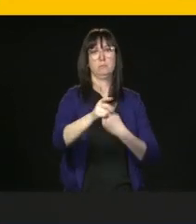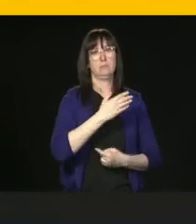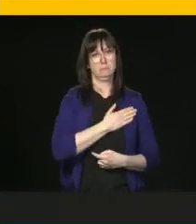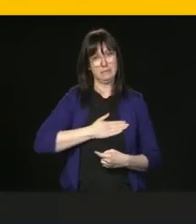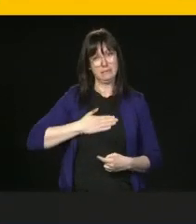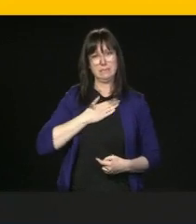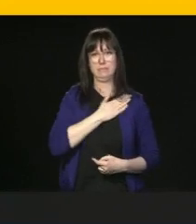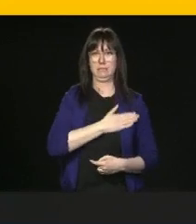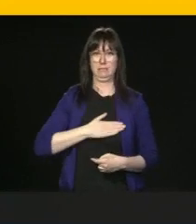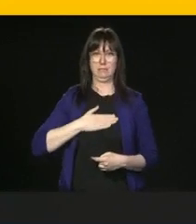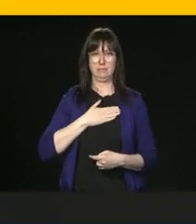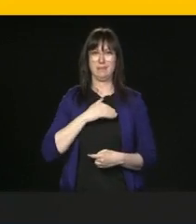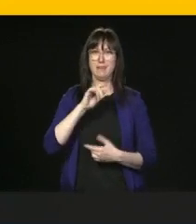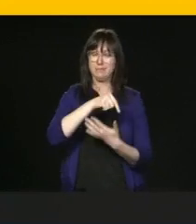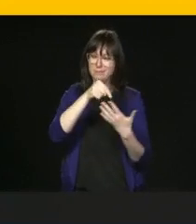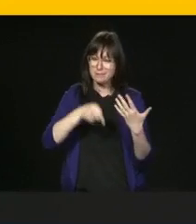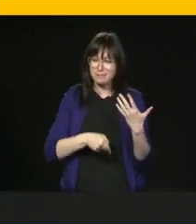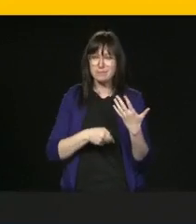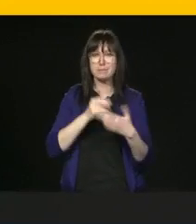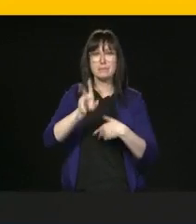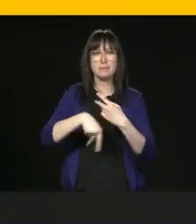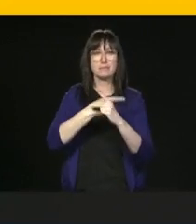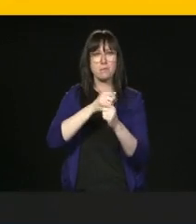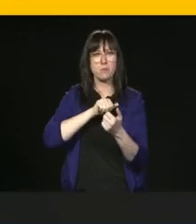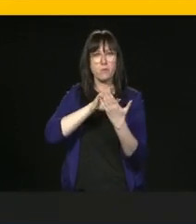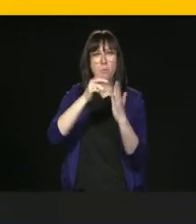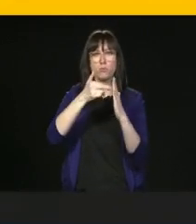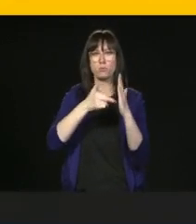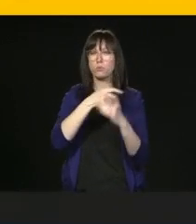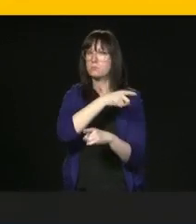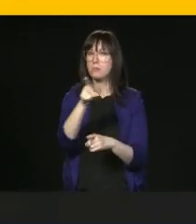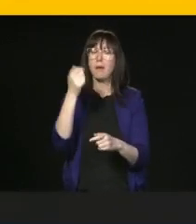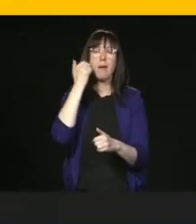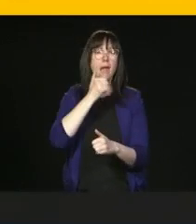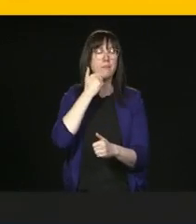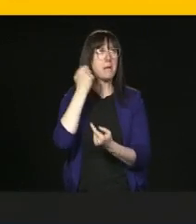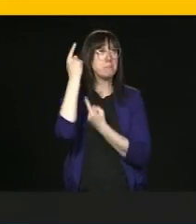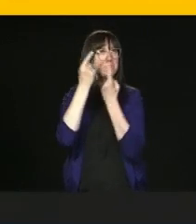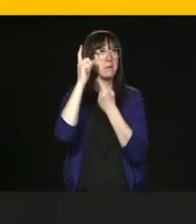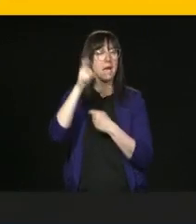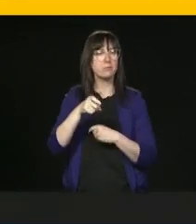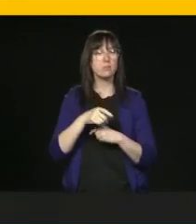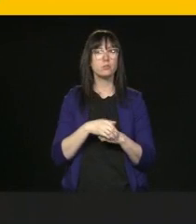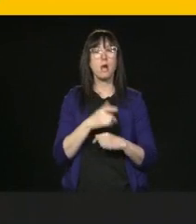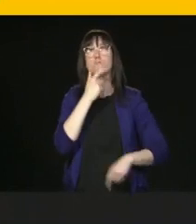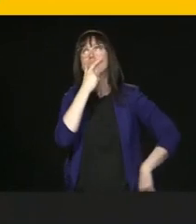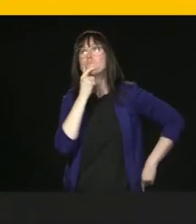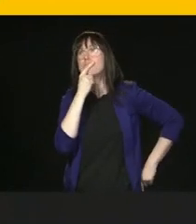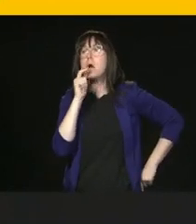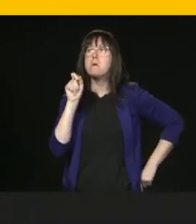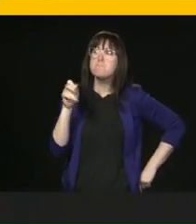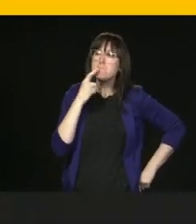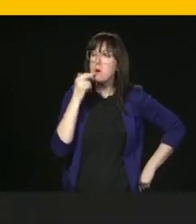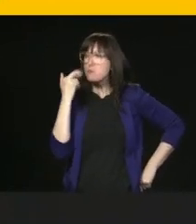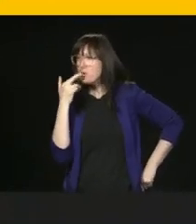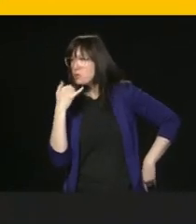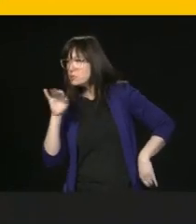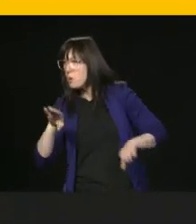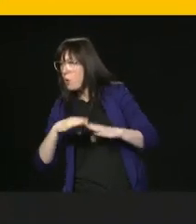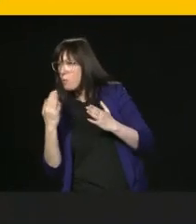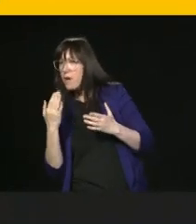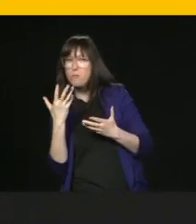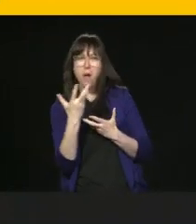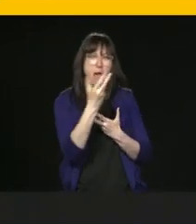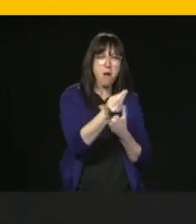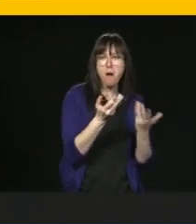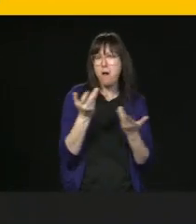that we all need to be thinking about every day, not whether or not a particular facility remains open, but whether or not we actually need to visit that facility for